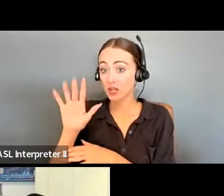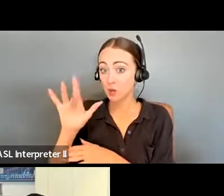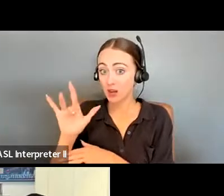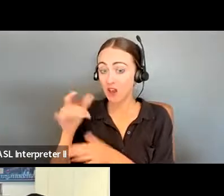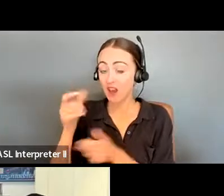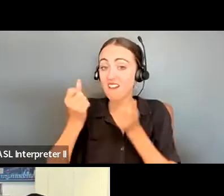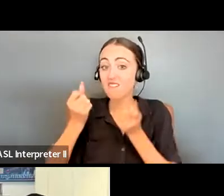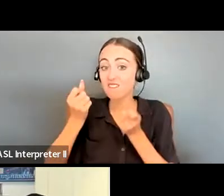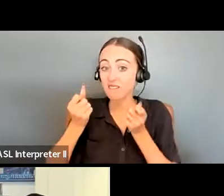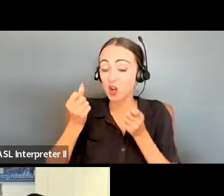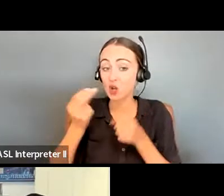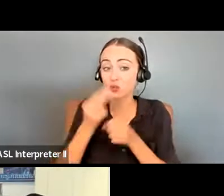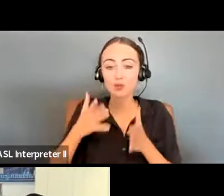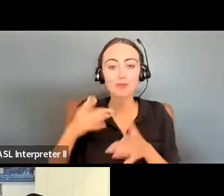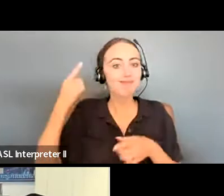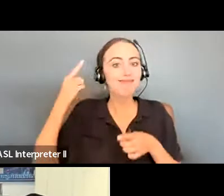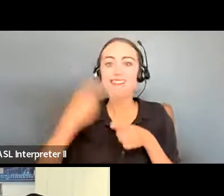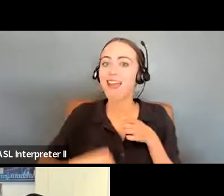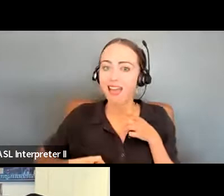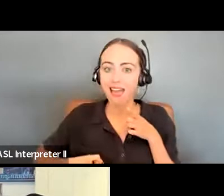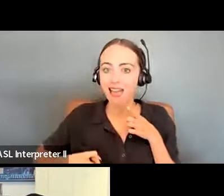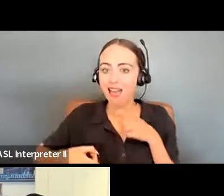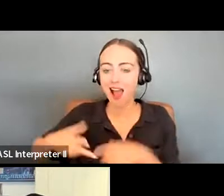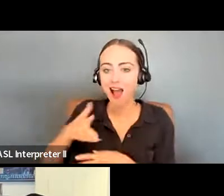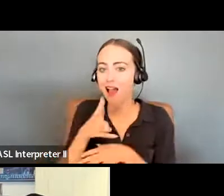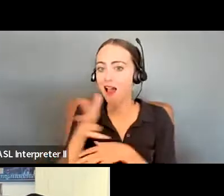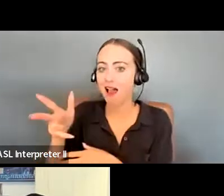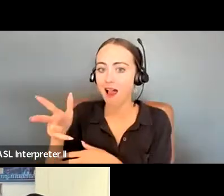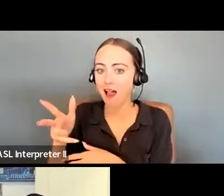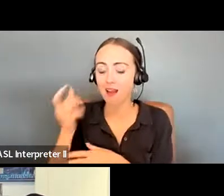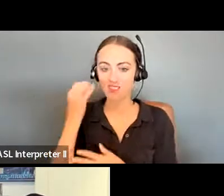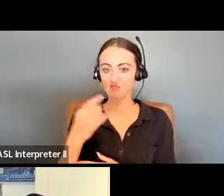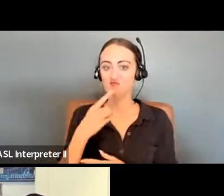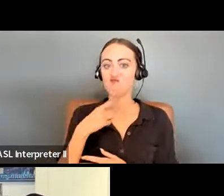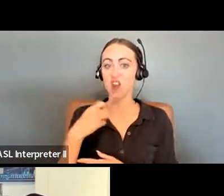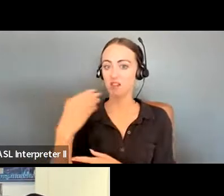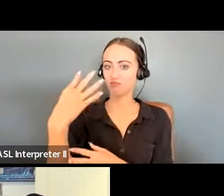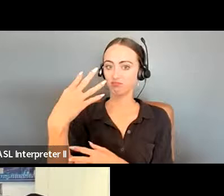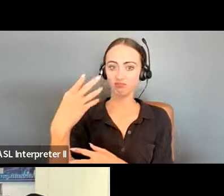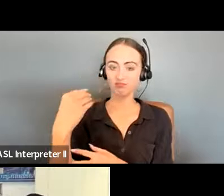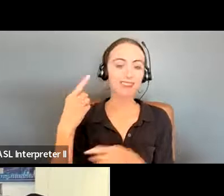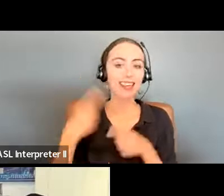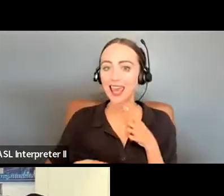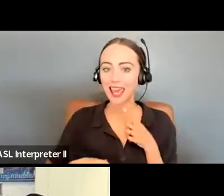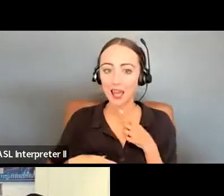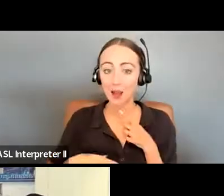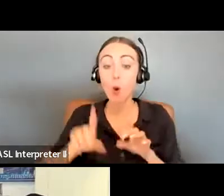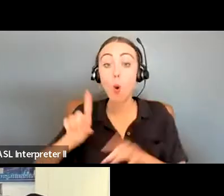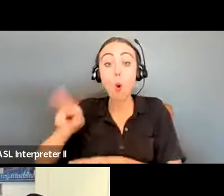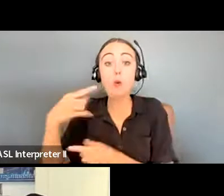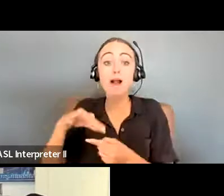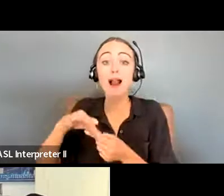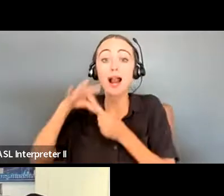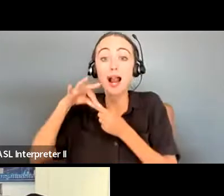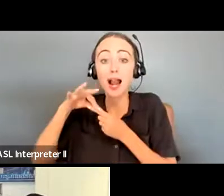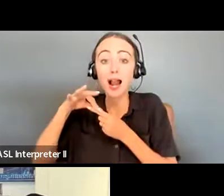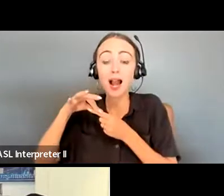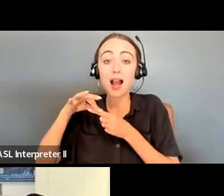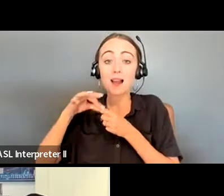vehicle operator shall not make a turn when facing a steady red traffic control signal unless DDOT has installed